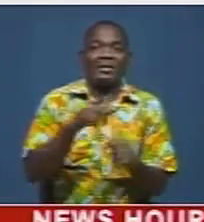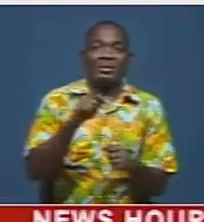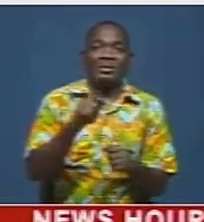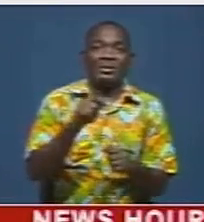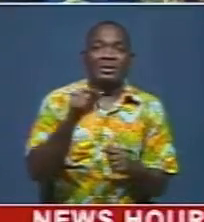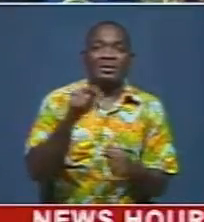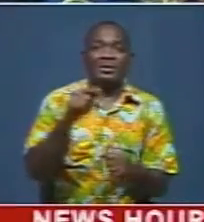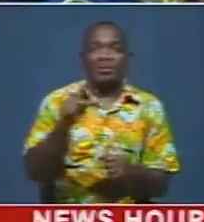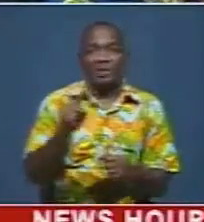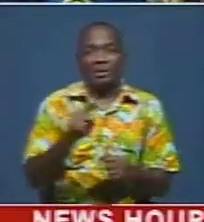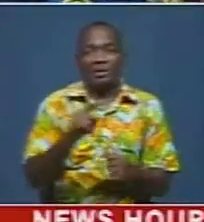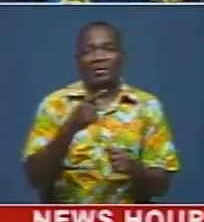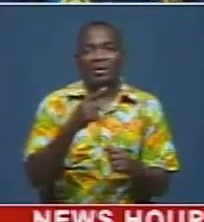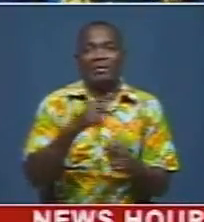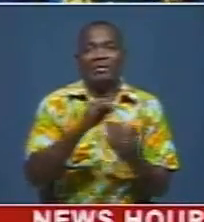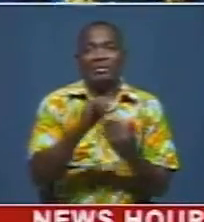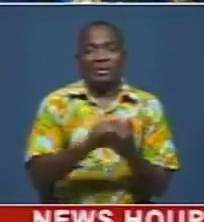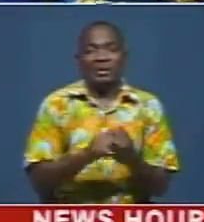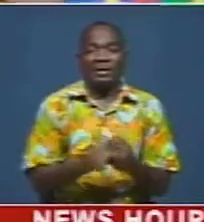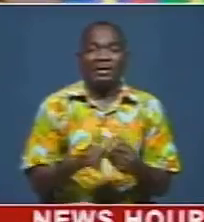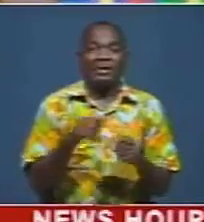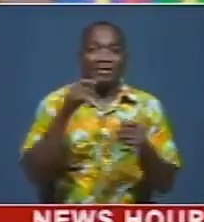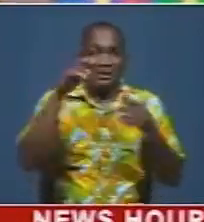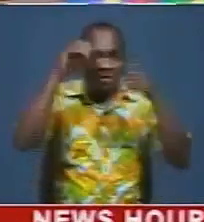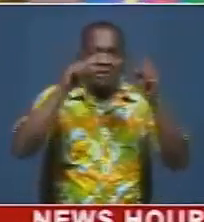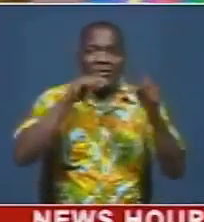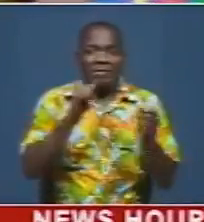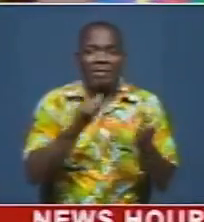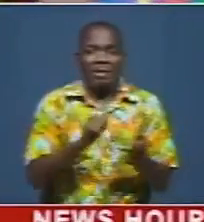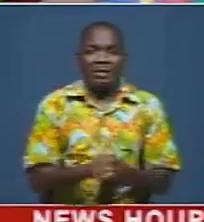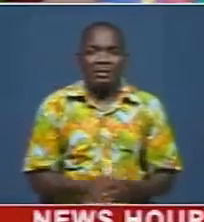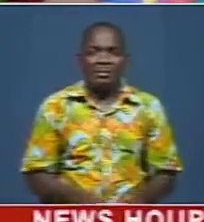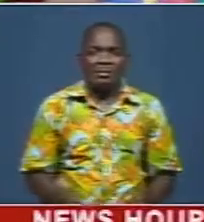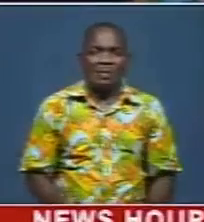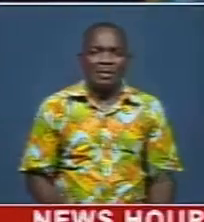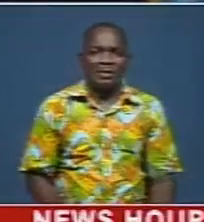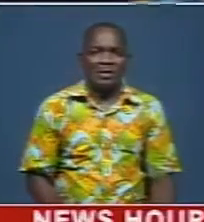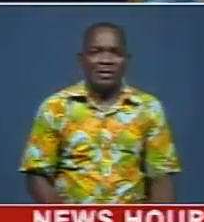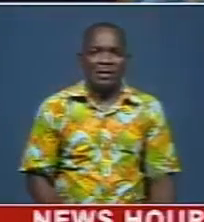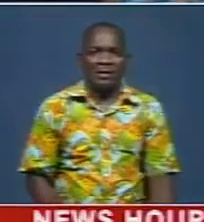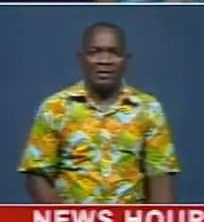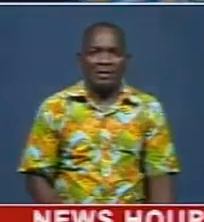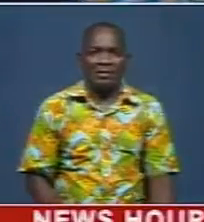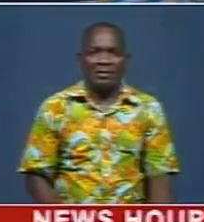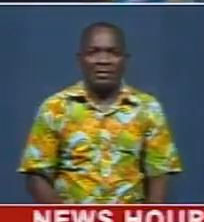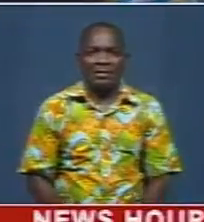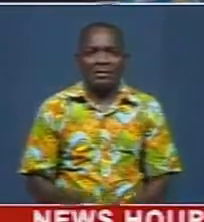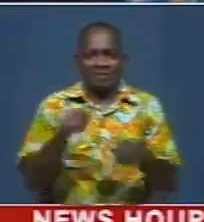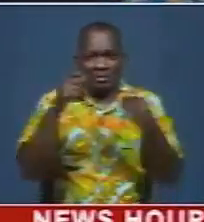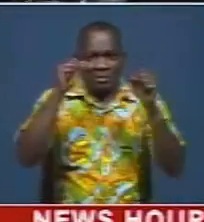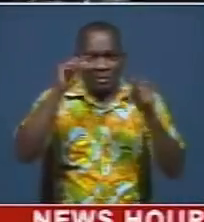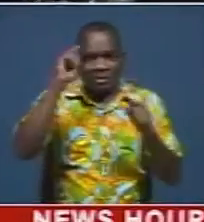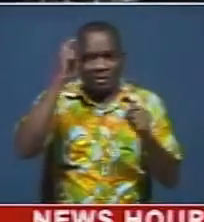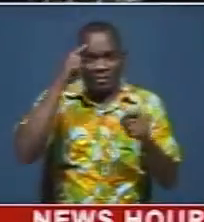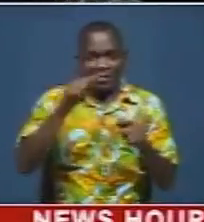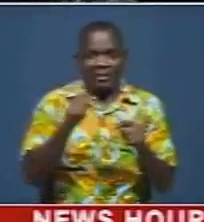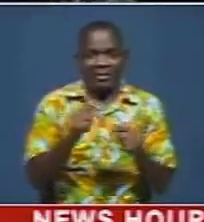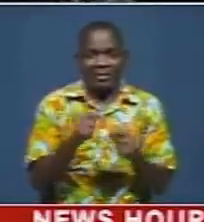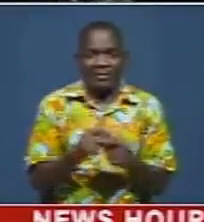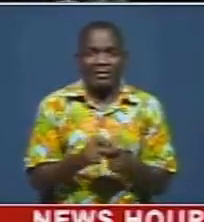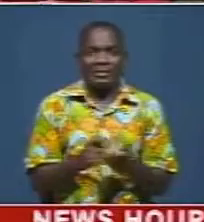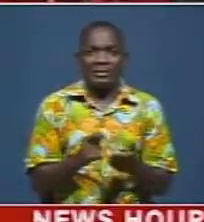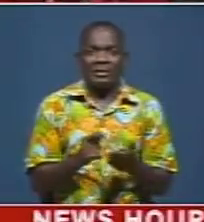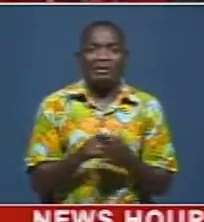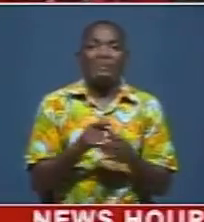year. For the president, making this company operational is another feat achieved by his government and has confounded the naysayers